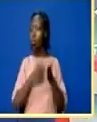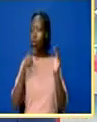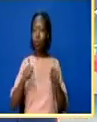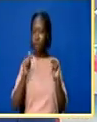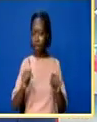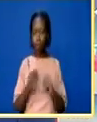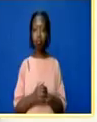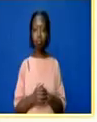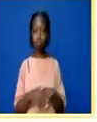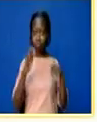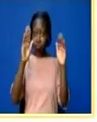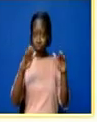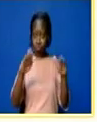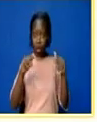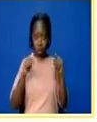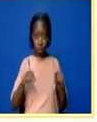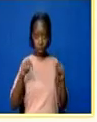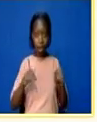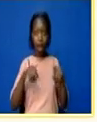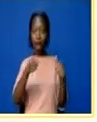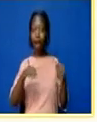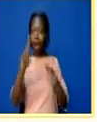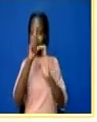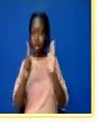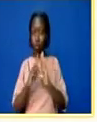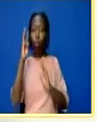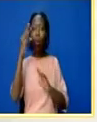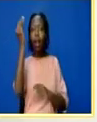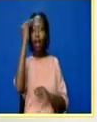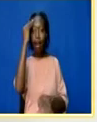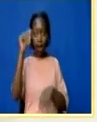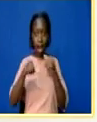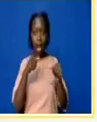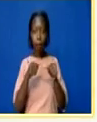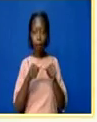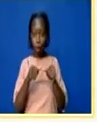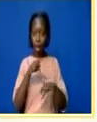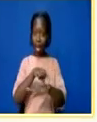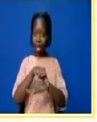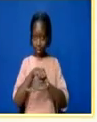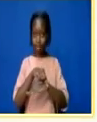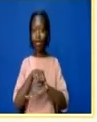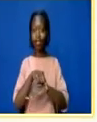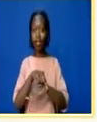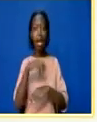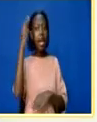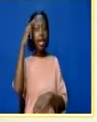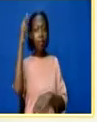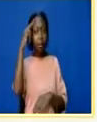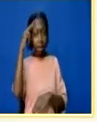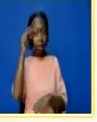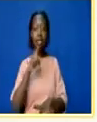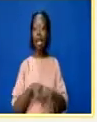Today, in our agriculture lesson, we're going to learn about earth. Earth. Remember when you talk about